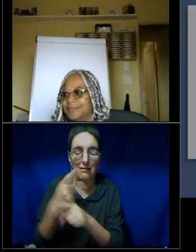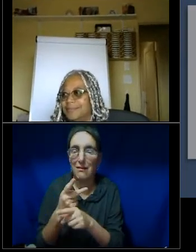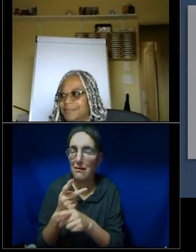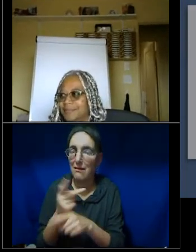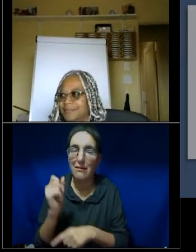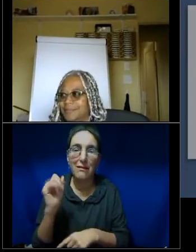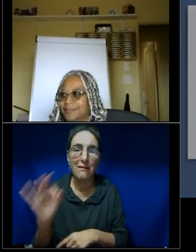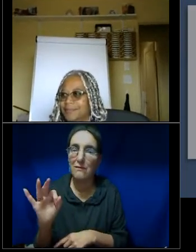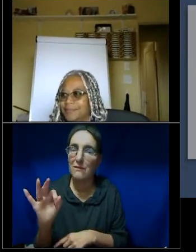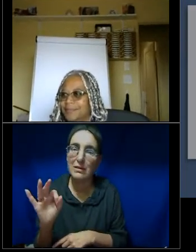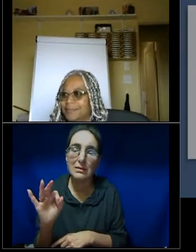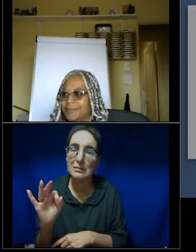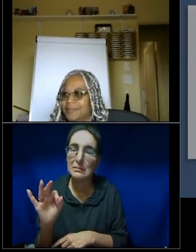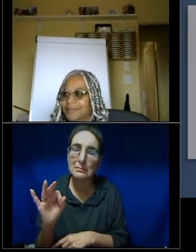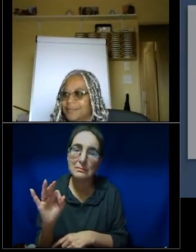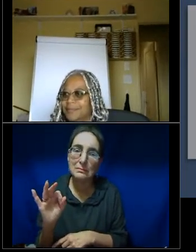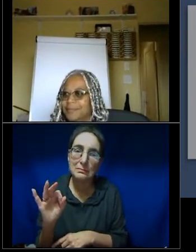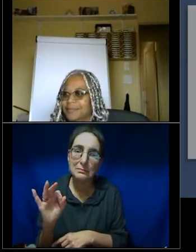of